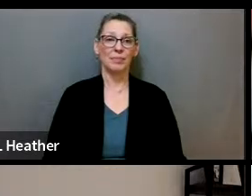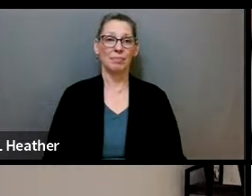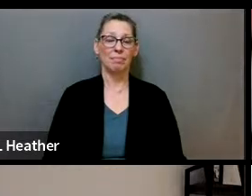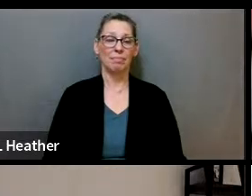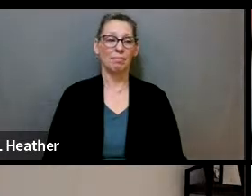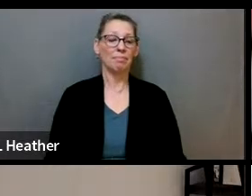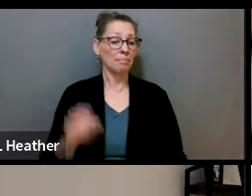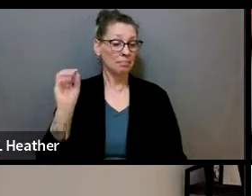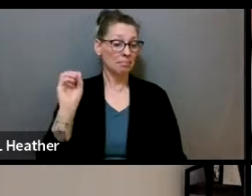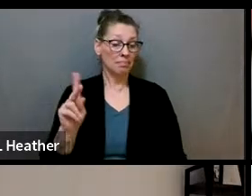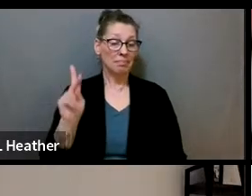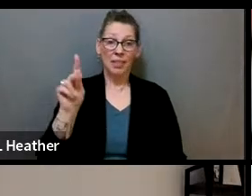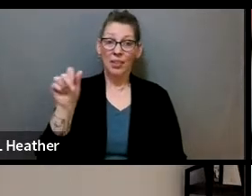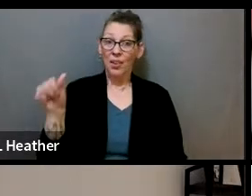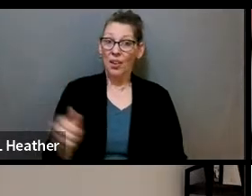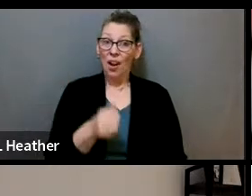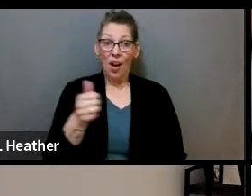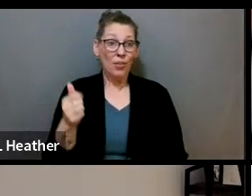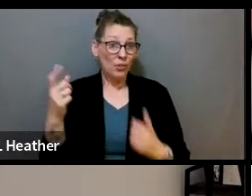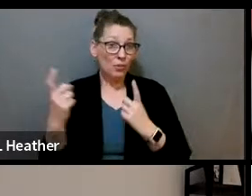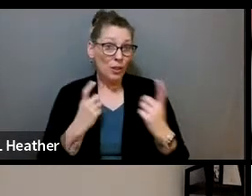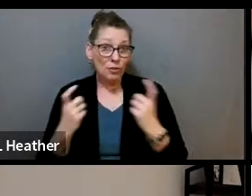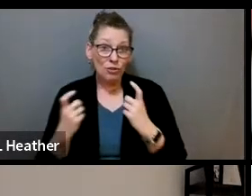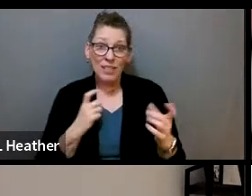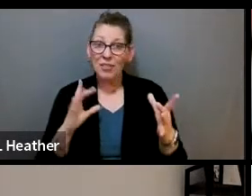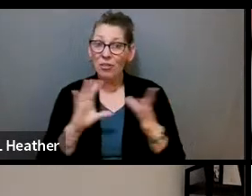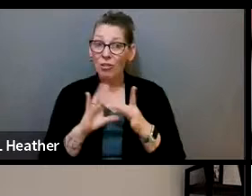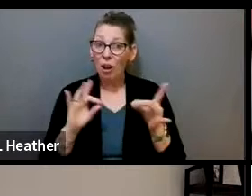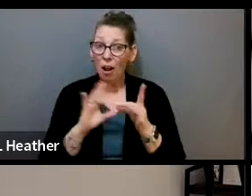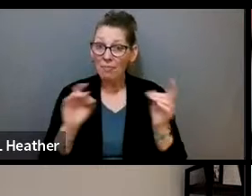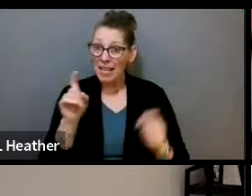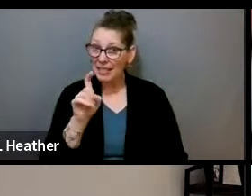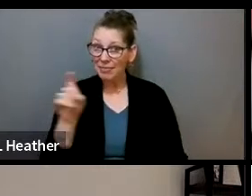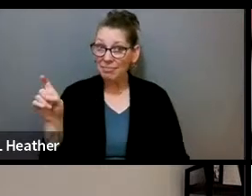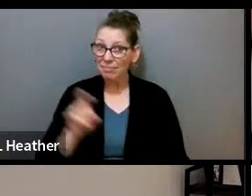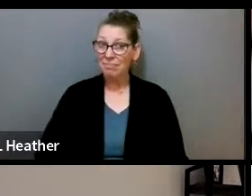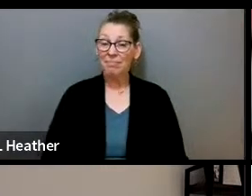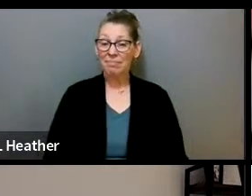Okay, any other questions or comments?